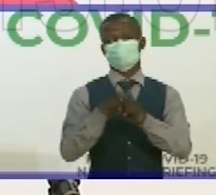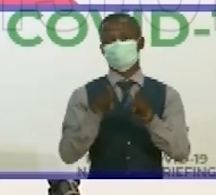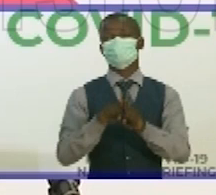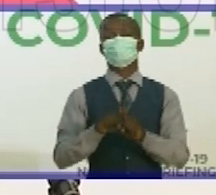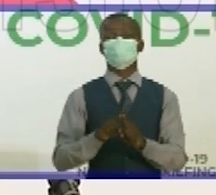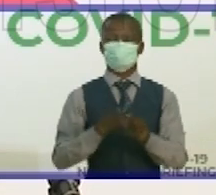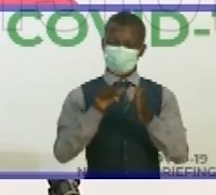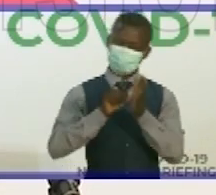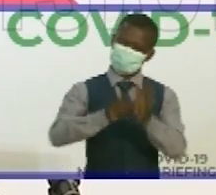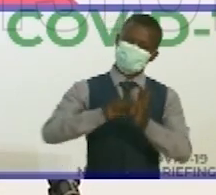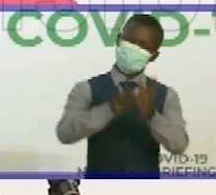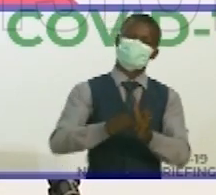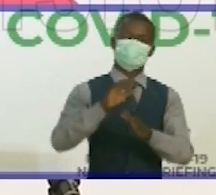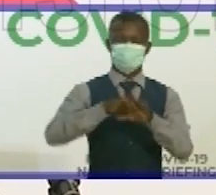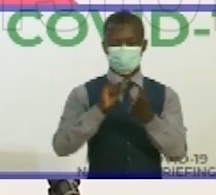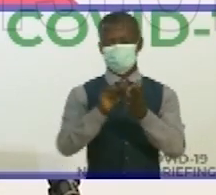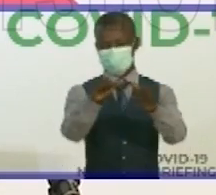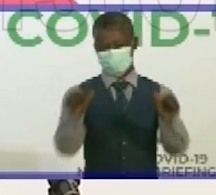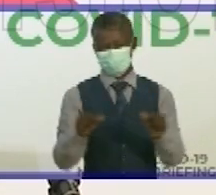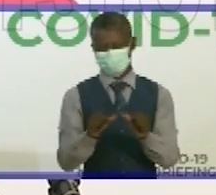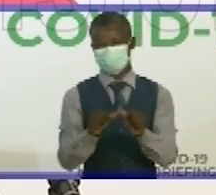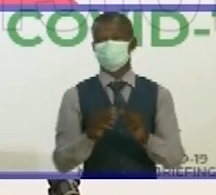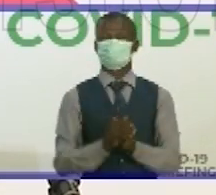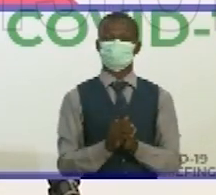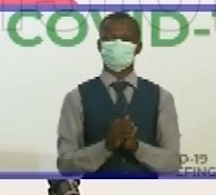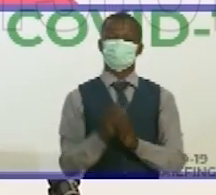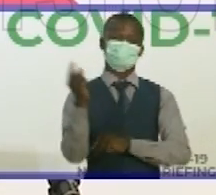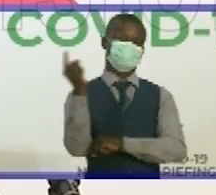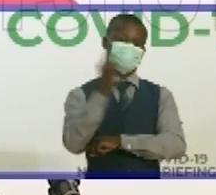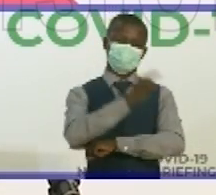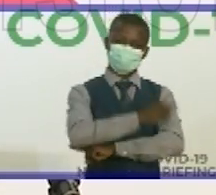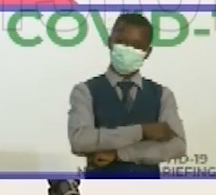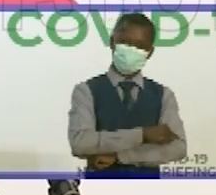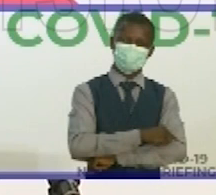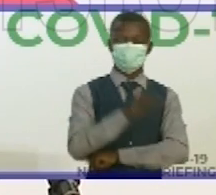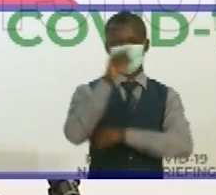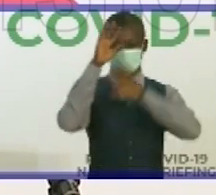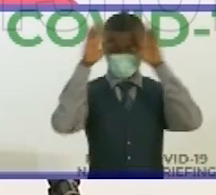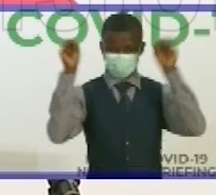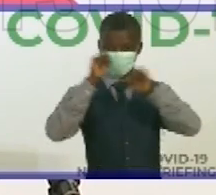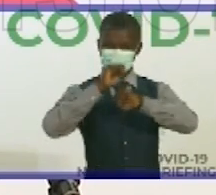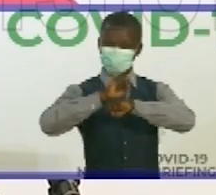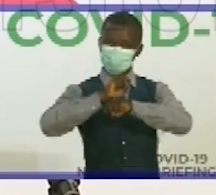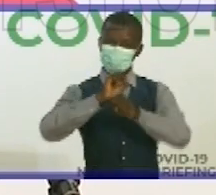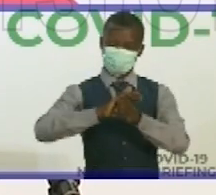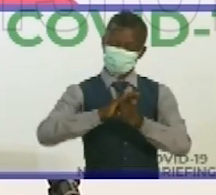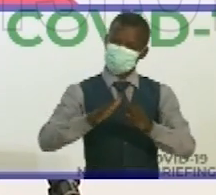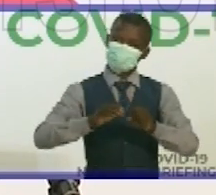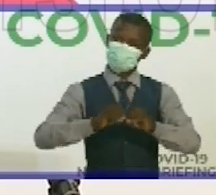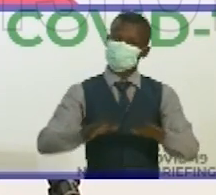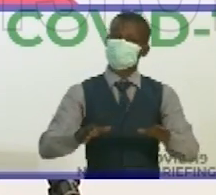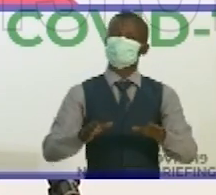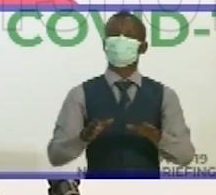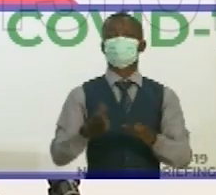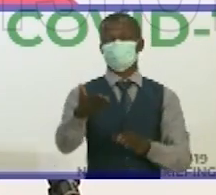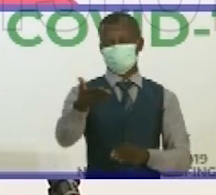amplify on these issues. Today, the Presidential Task Force formally welcomed the